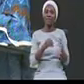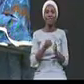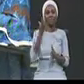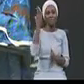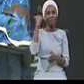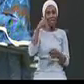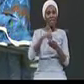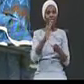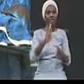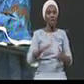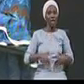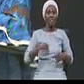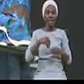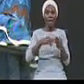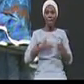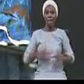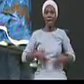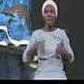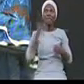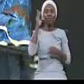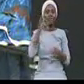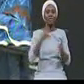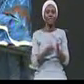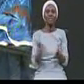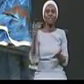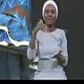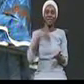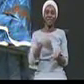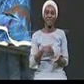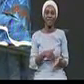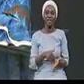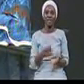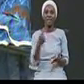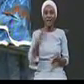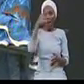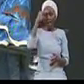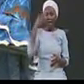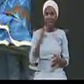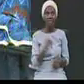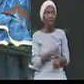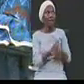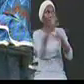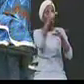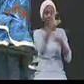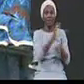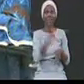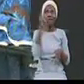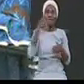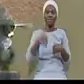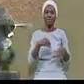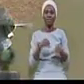in your life, in my life. The man of Calvary,